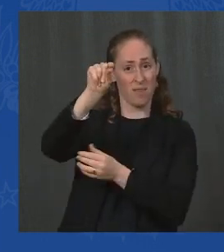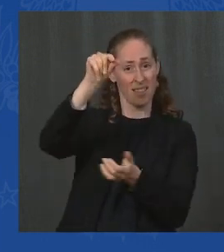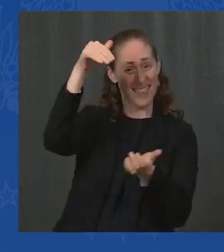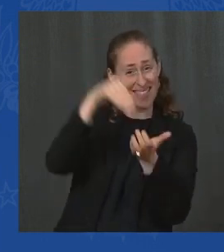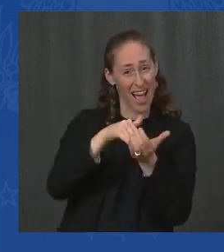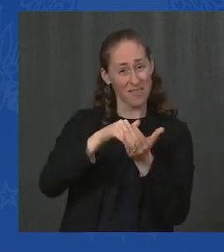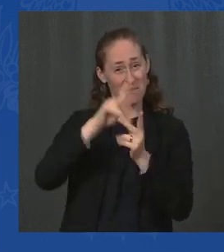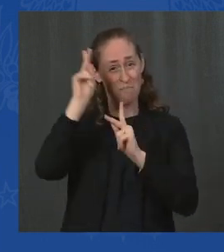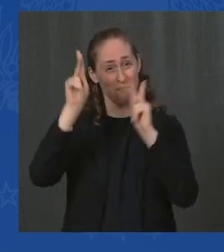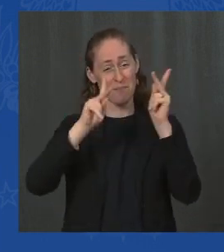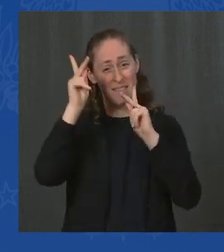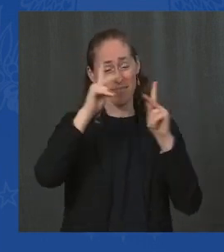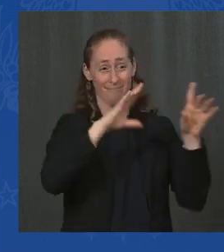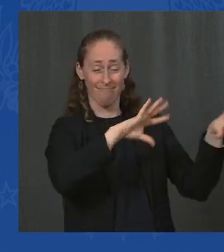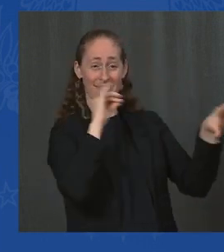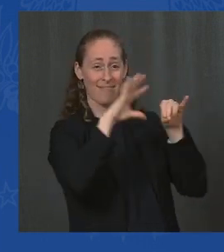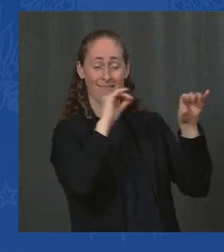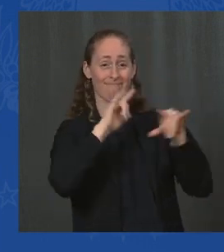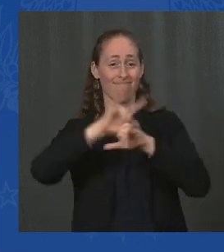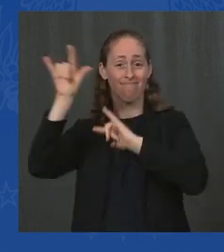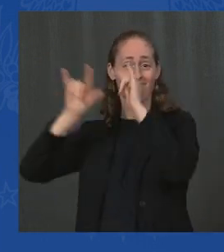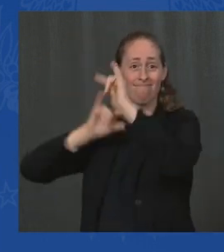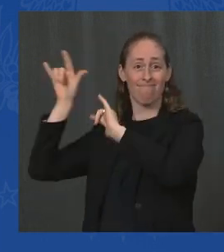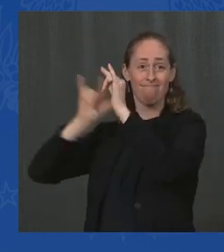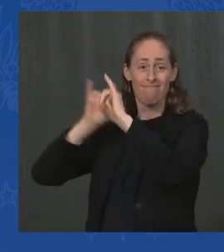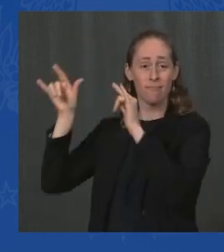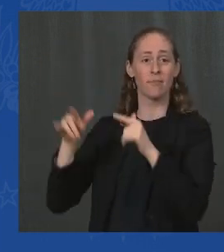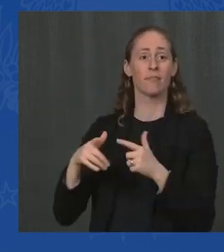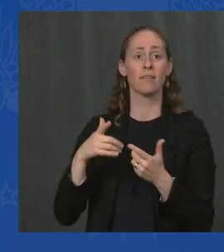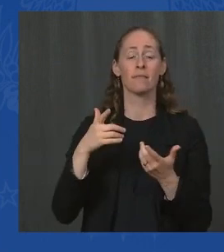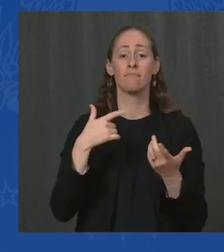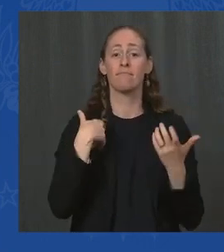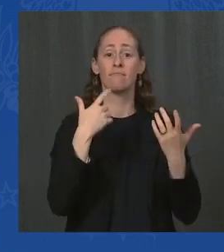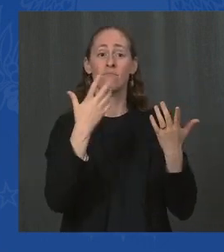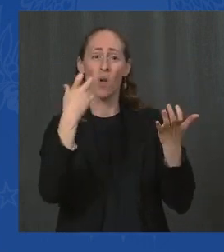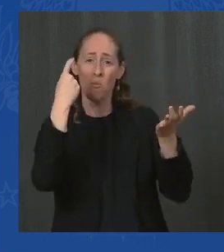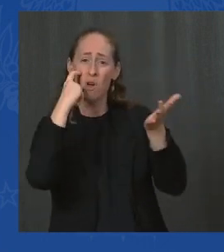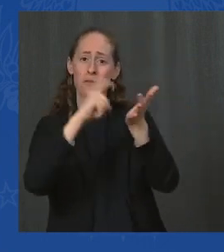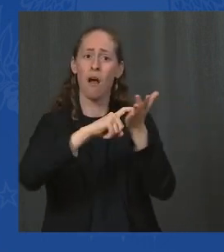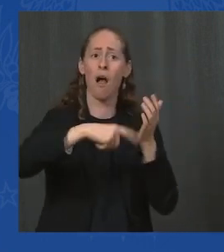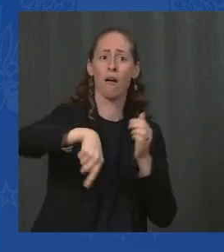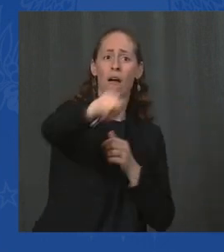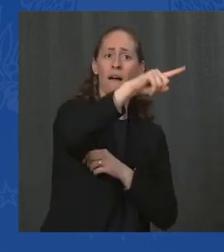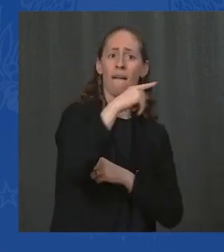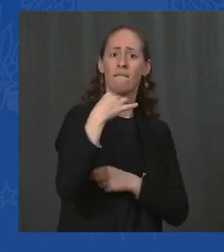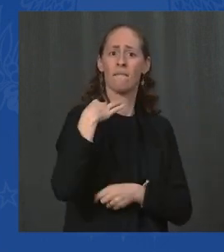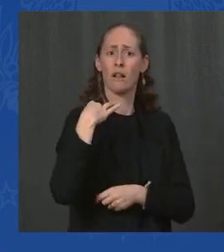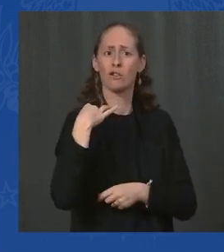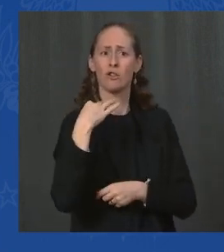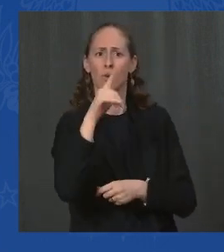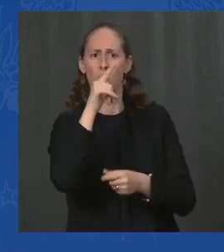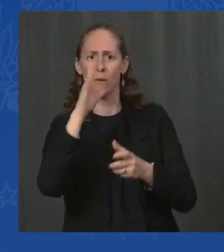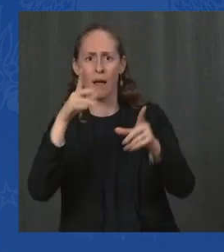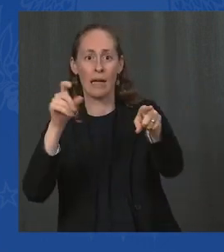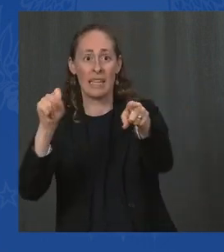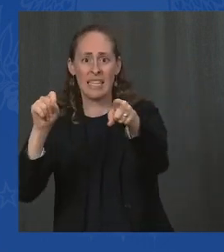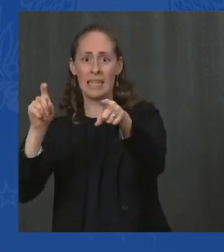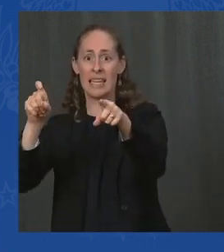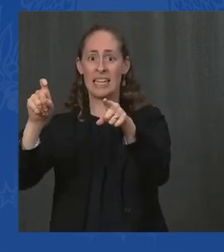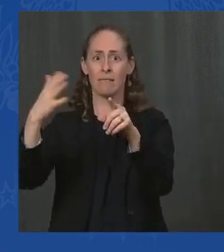network of volunteers and veterans who helped identify those needing evacuation, guide them to the